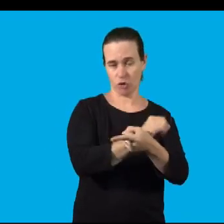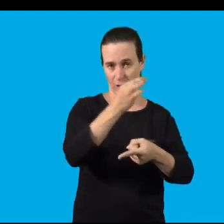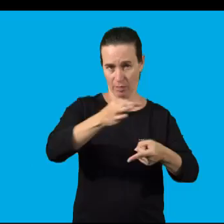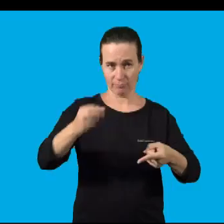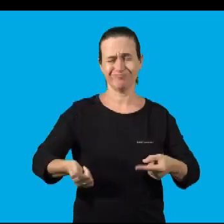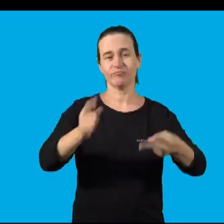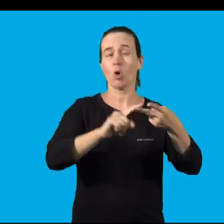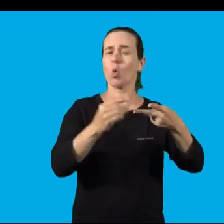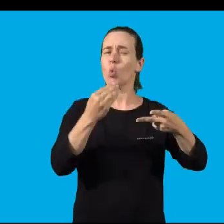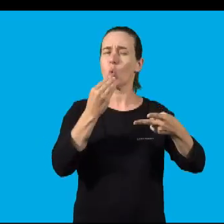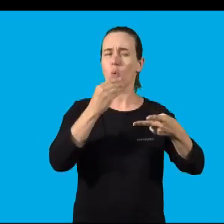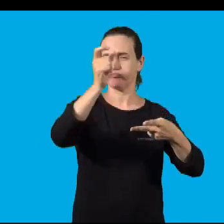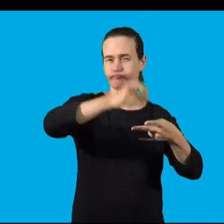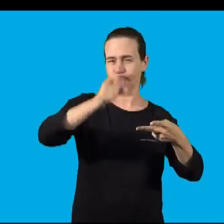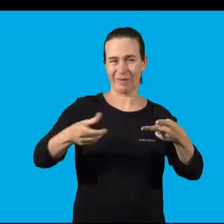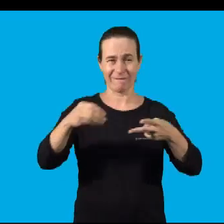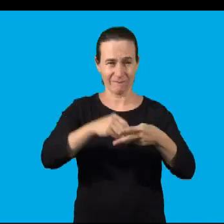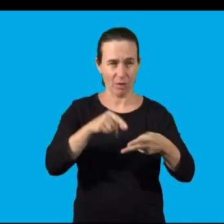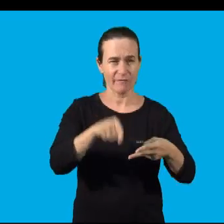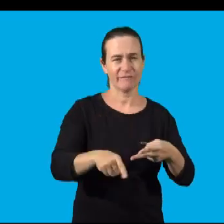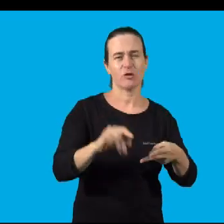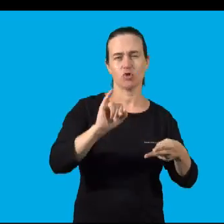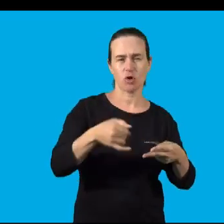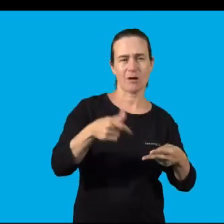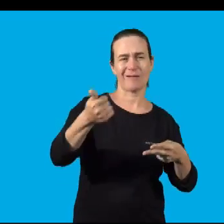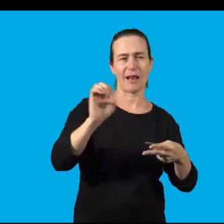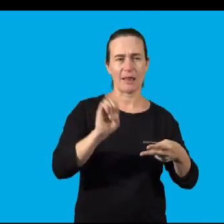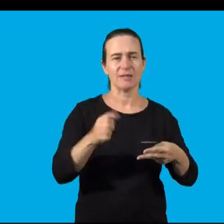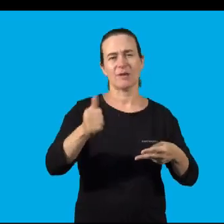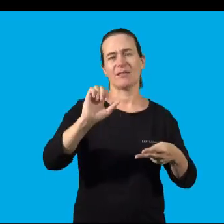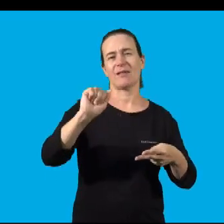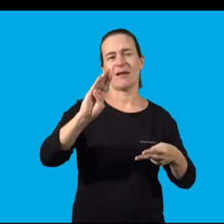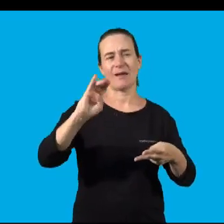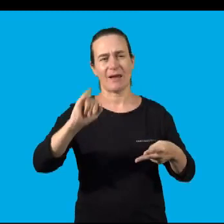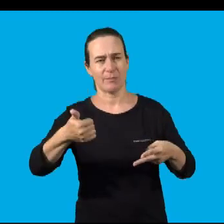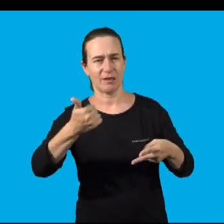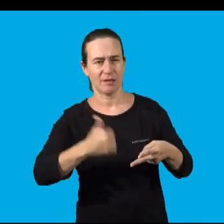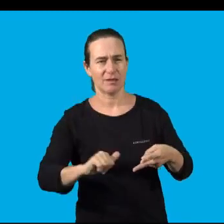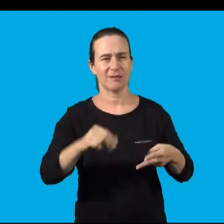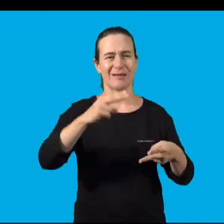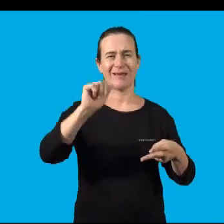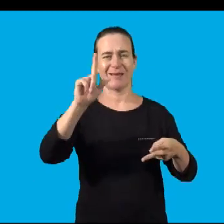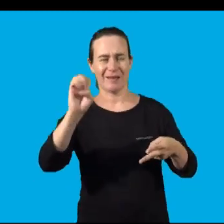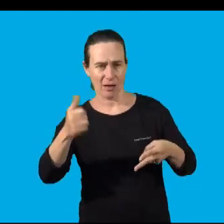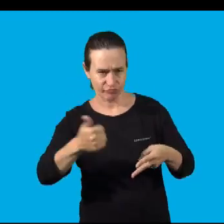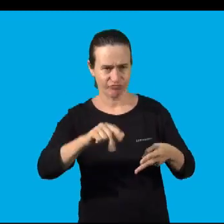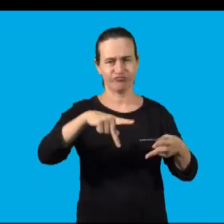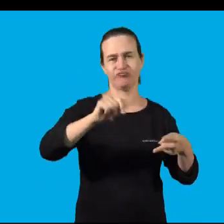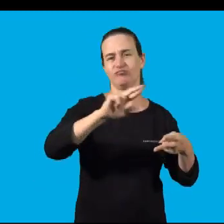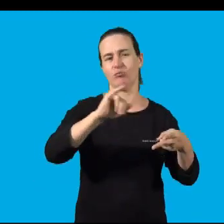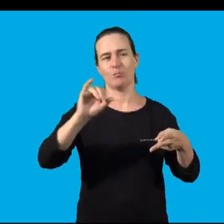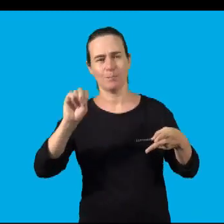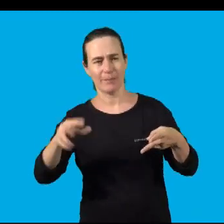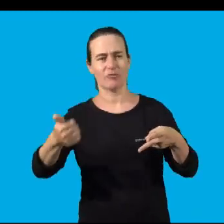jails. The major characters: John Proctor, Elizabeth Proctor, Abigail Williams, Reverend Hale, Reverend Parris, Judge